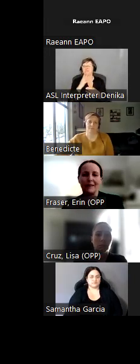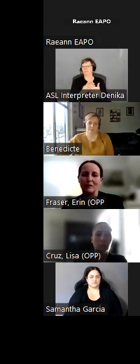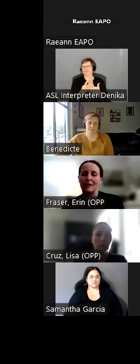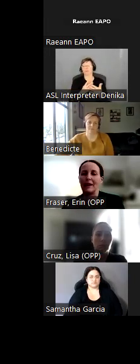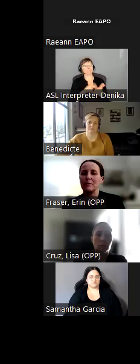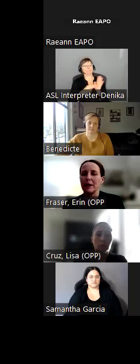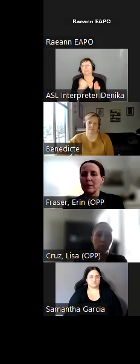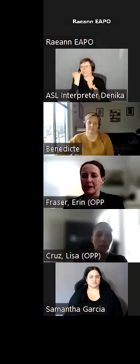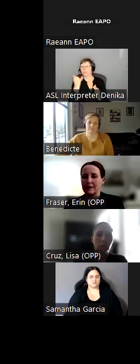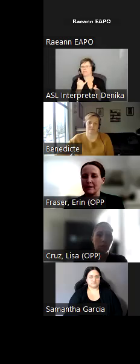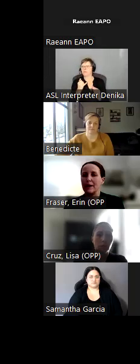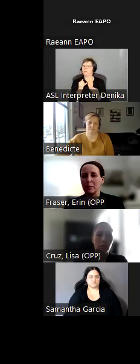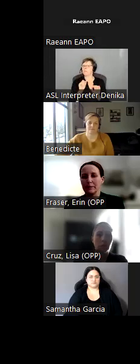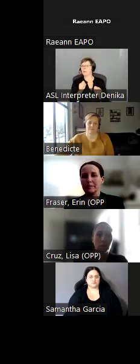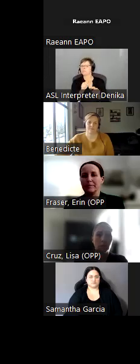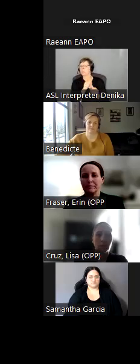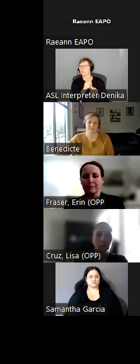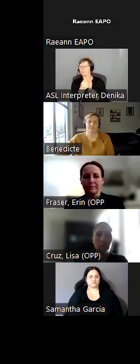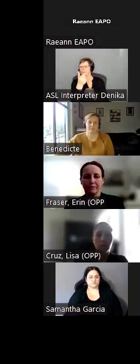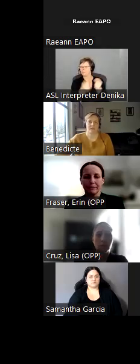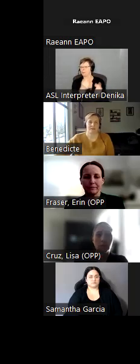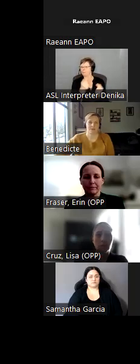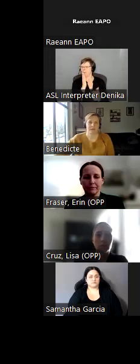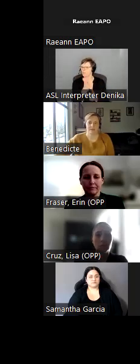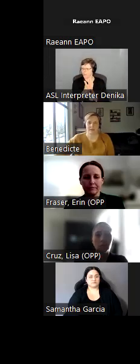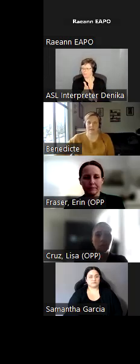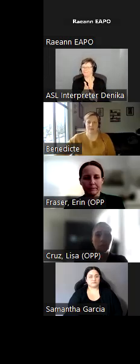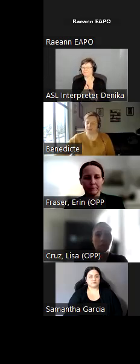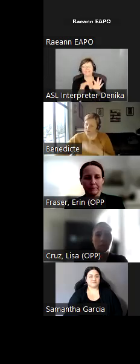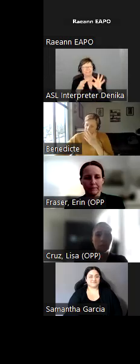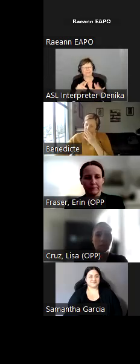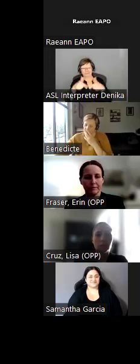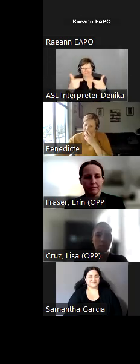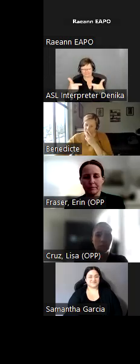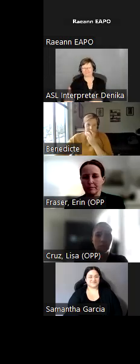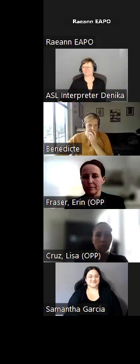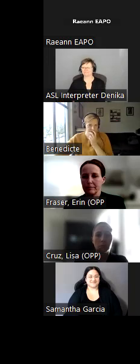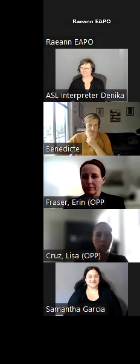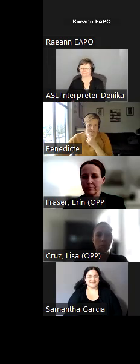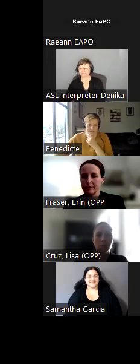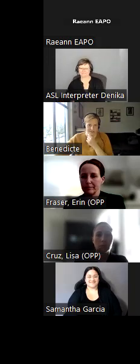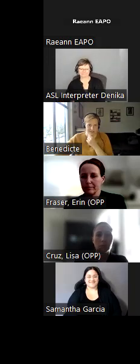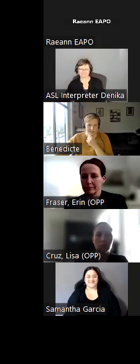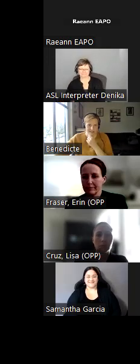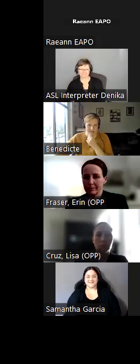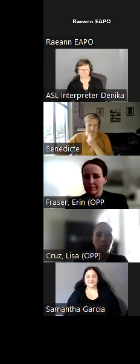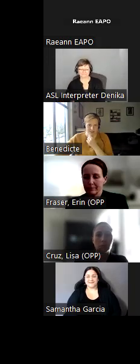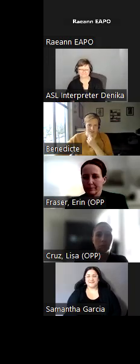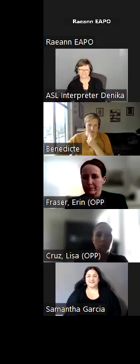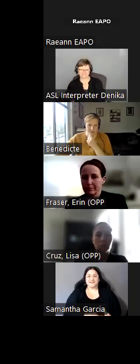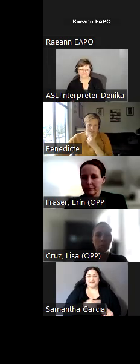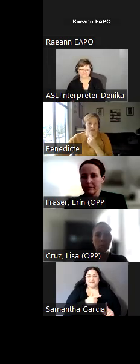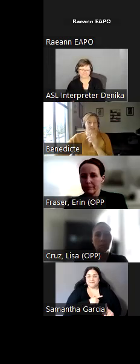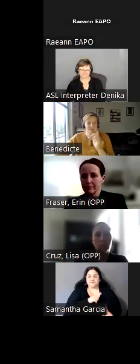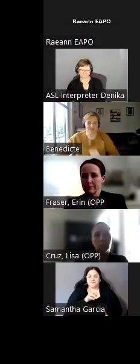to say I don't still get spam, but it does help. Great, thank you. We're going to work our way down the list. There are quite